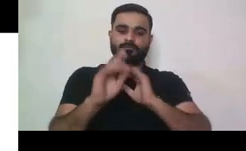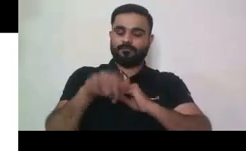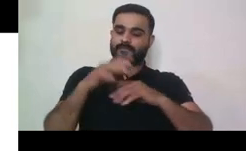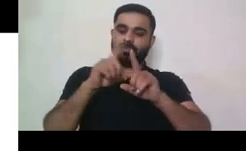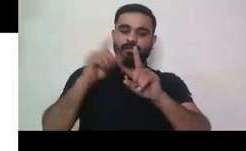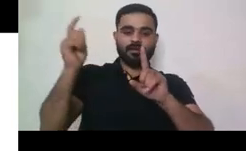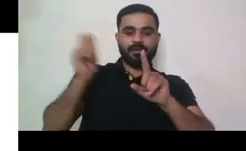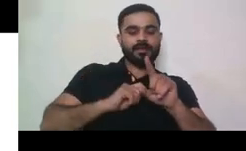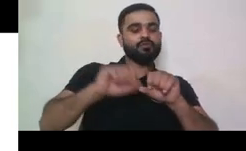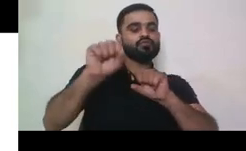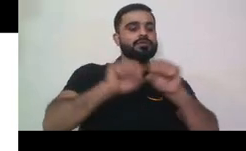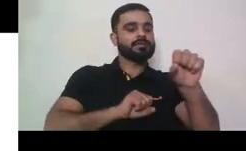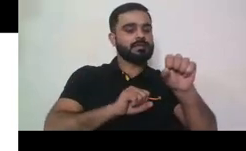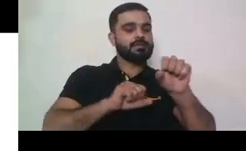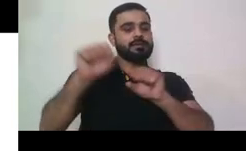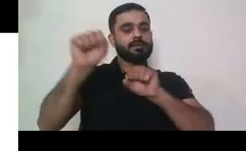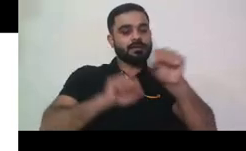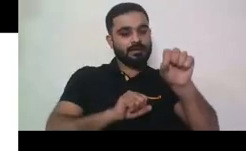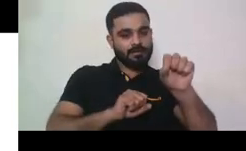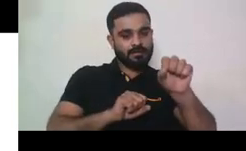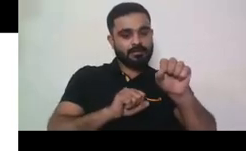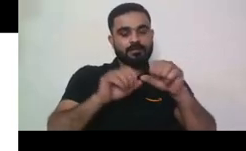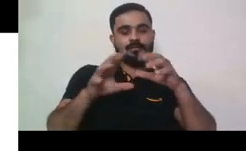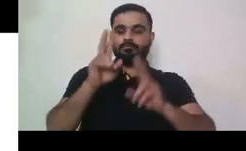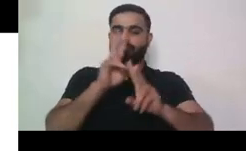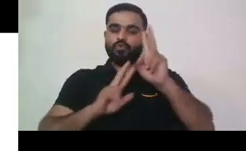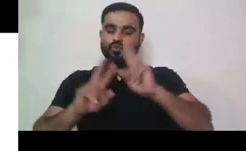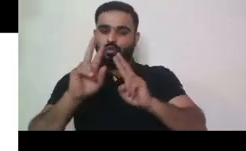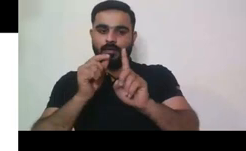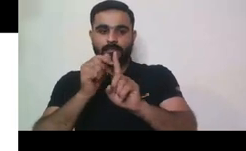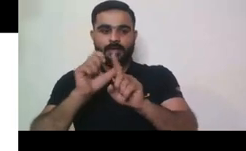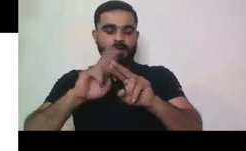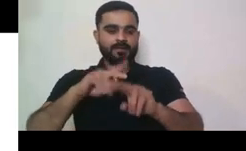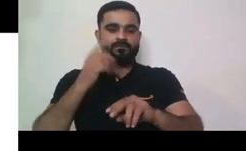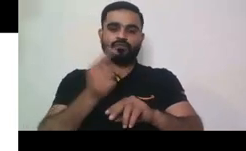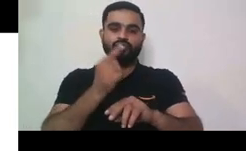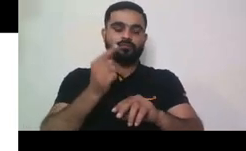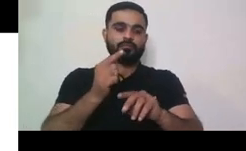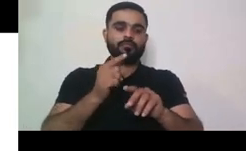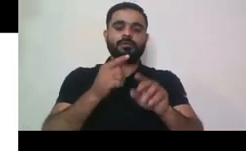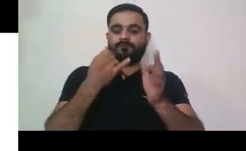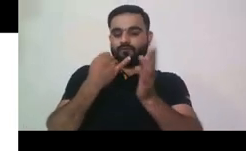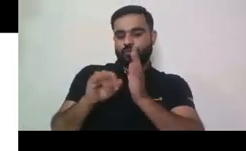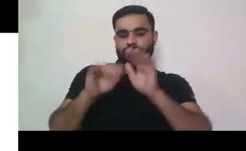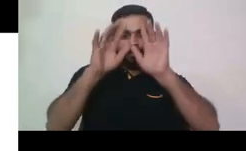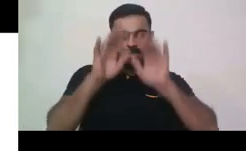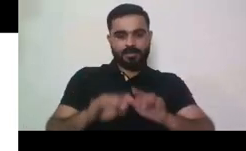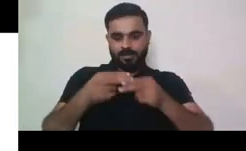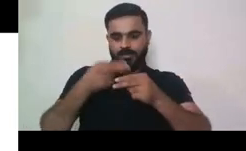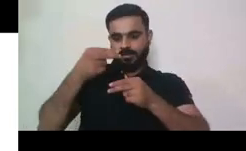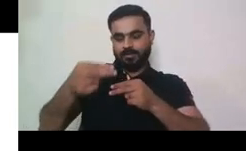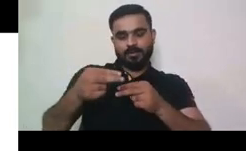download the certificate. The certificate is an editable PDF. So you should delete the text which says name,